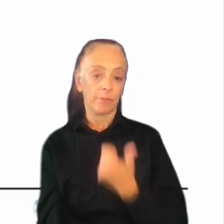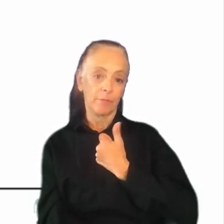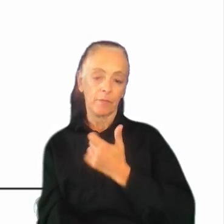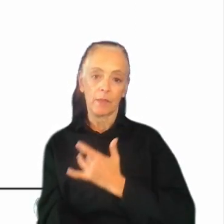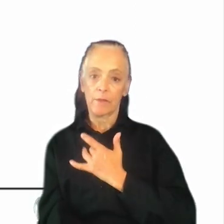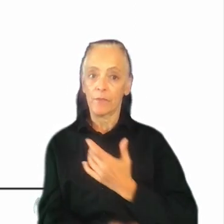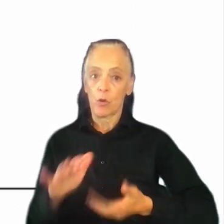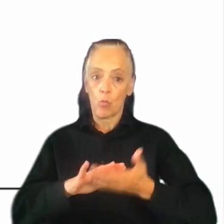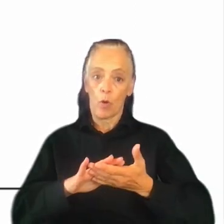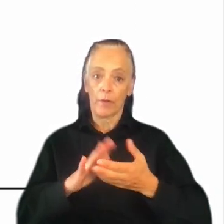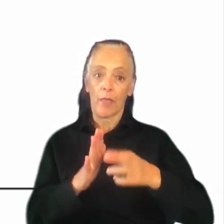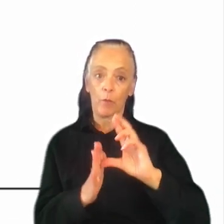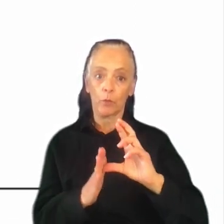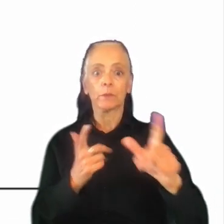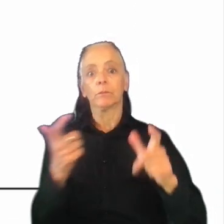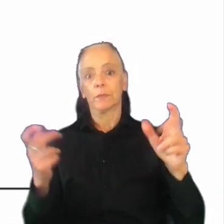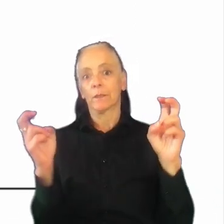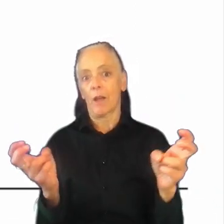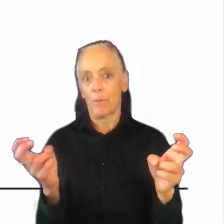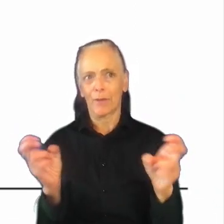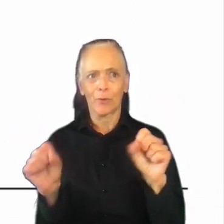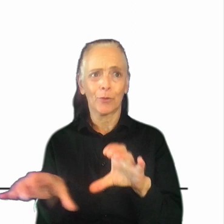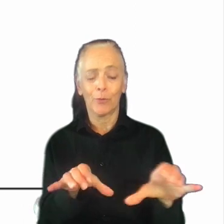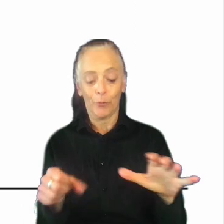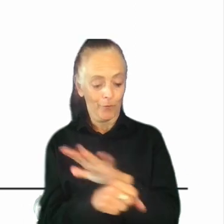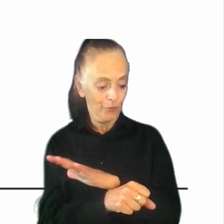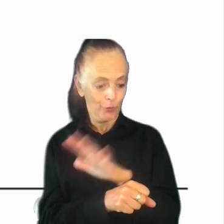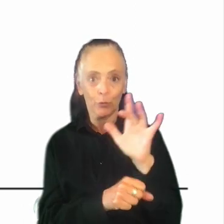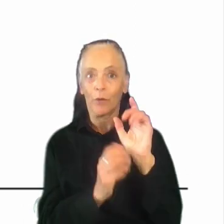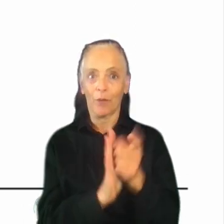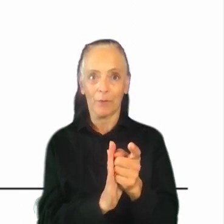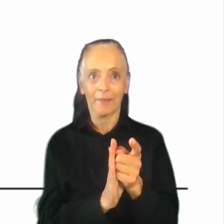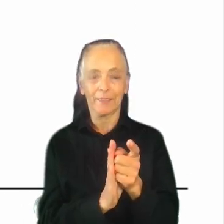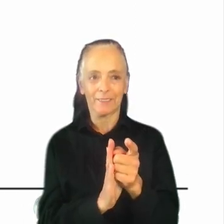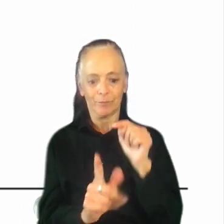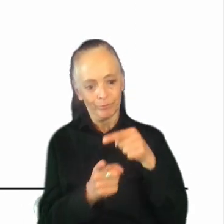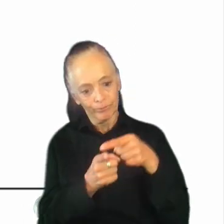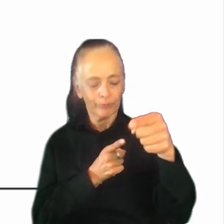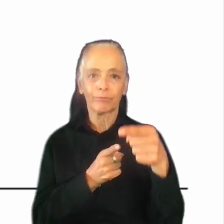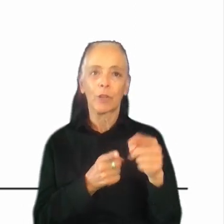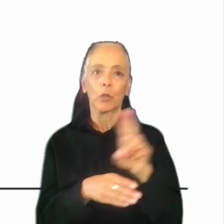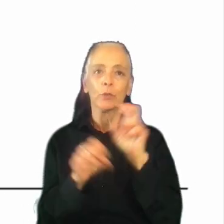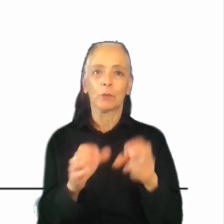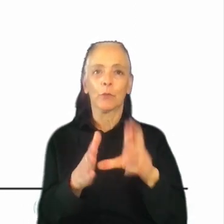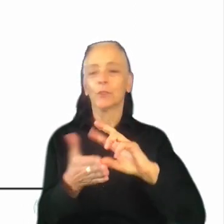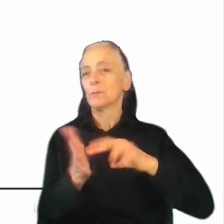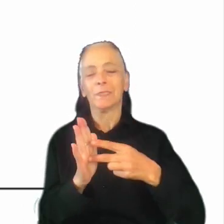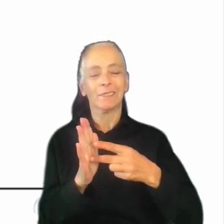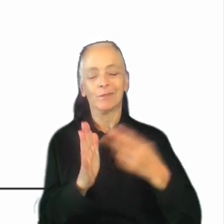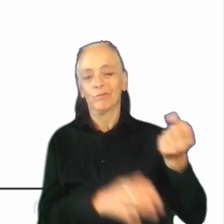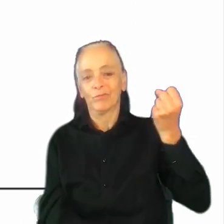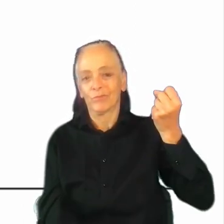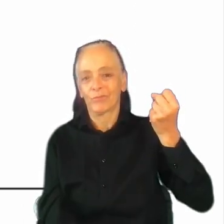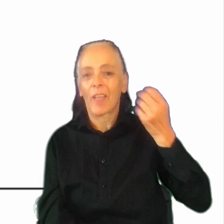running usability review is a big topic we could obviously do this whole 25 minutes on just running usability review and because of that i'm not going to try instead